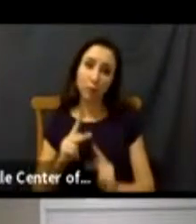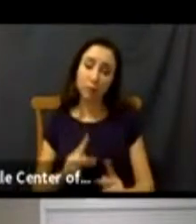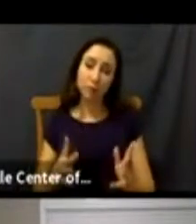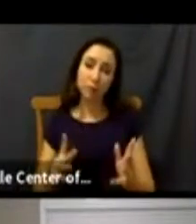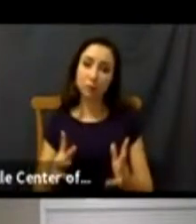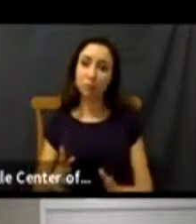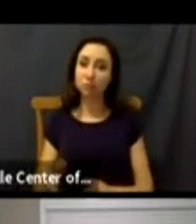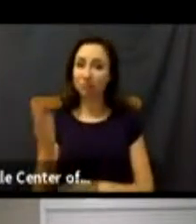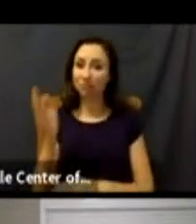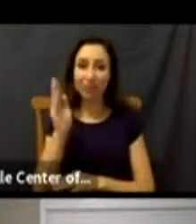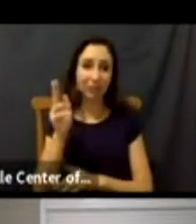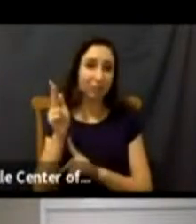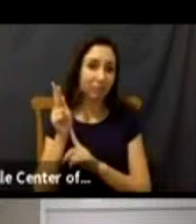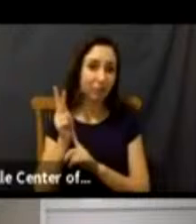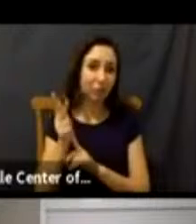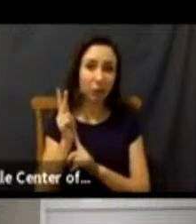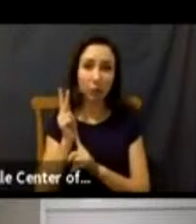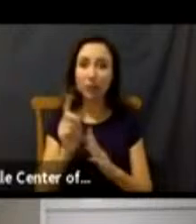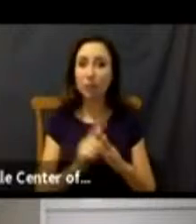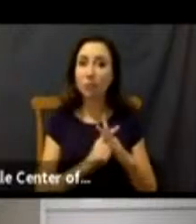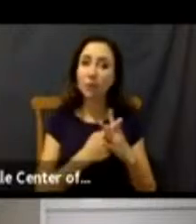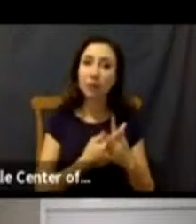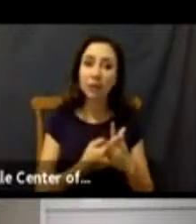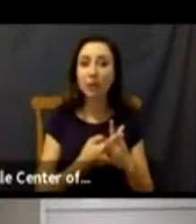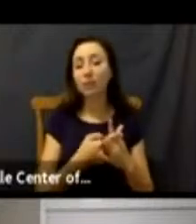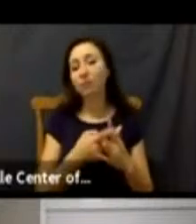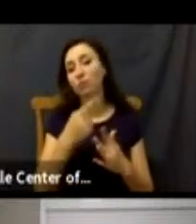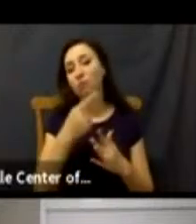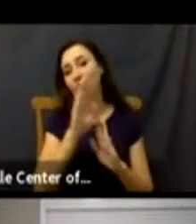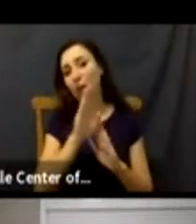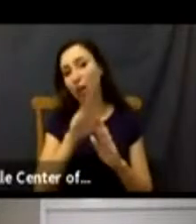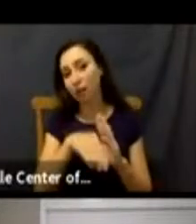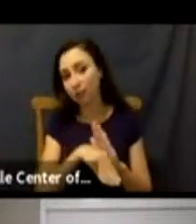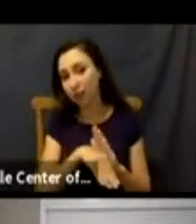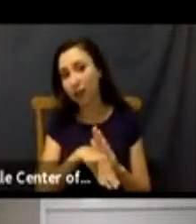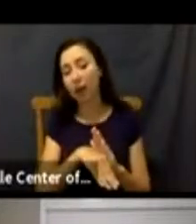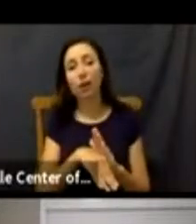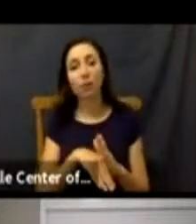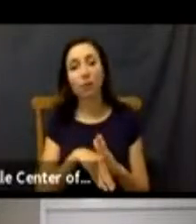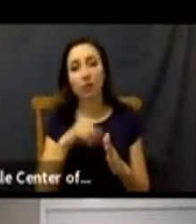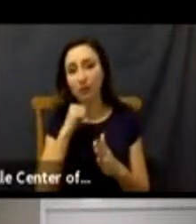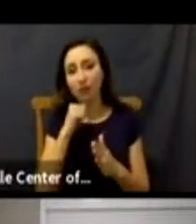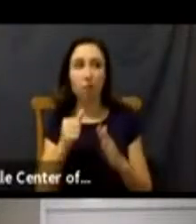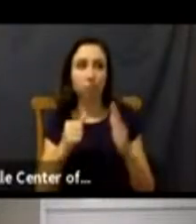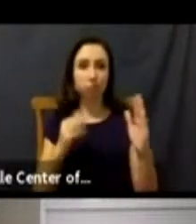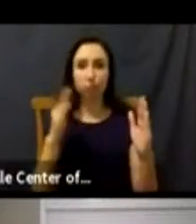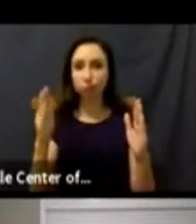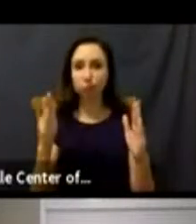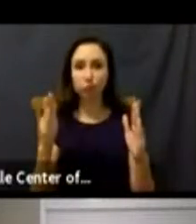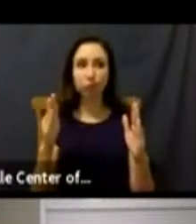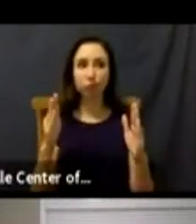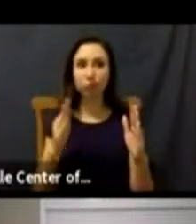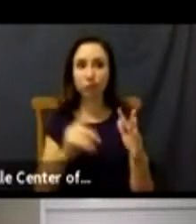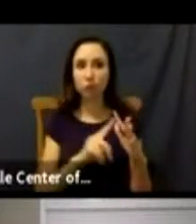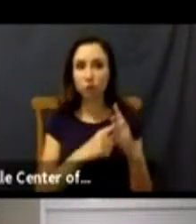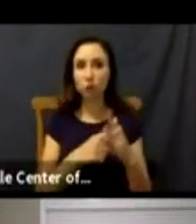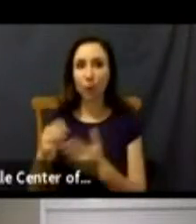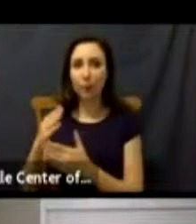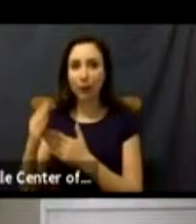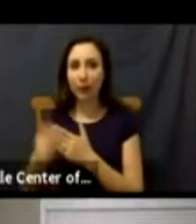speak for 3 minutes at the beginning, for half an hour, instead of, bookending our whole meeting.